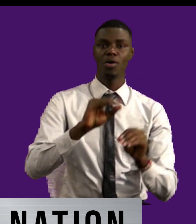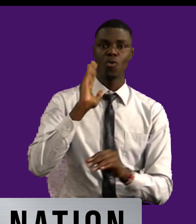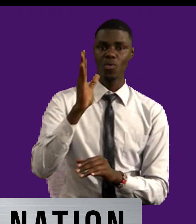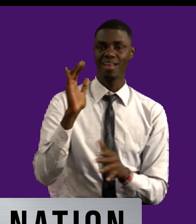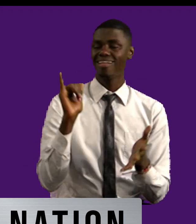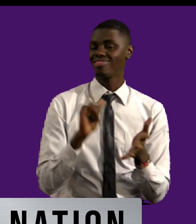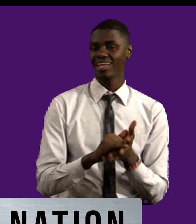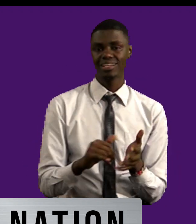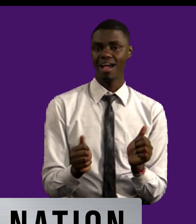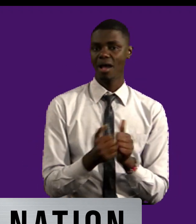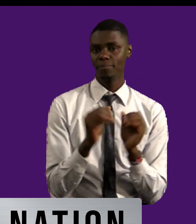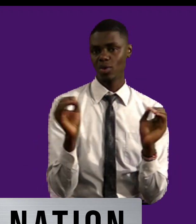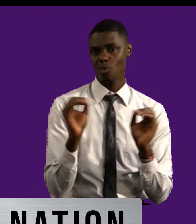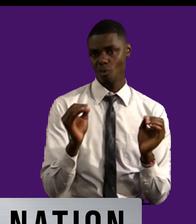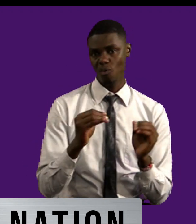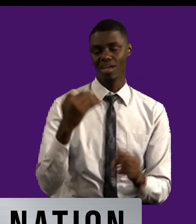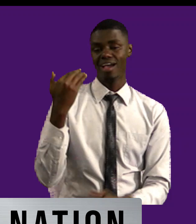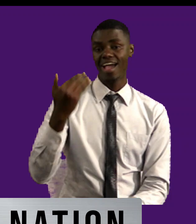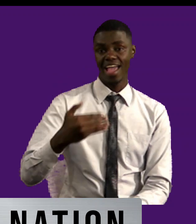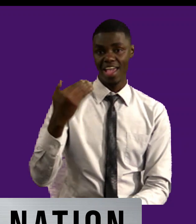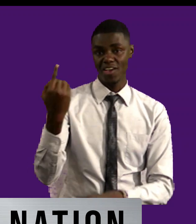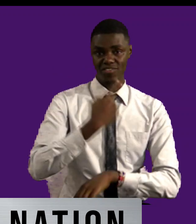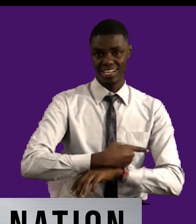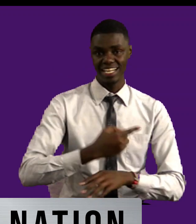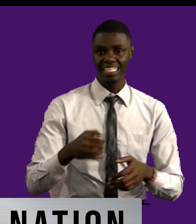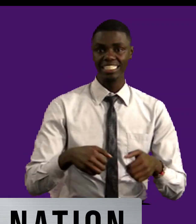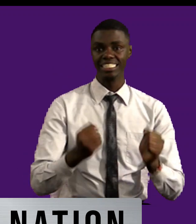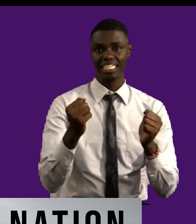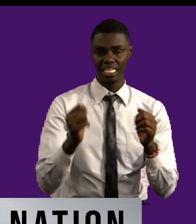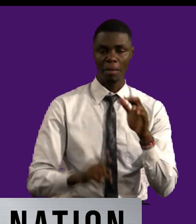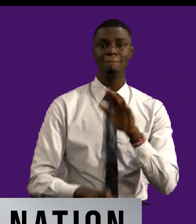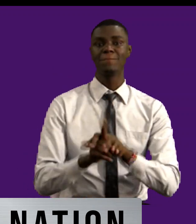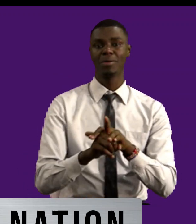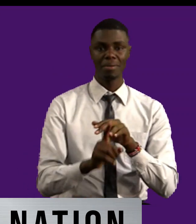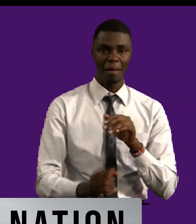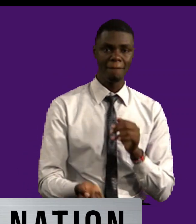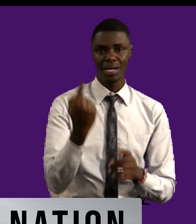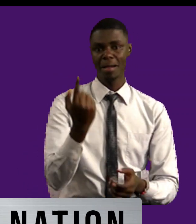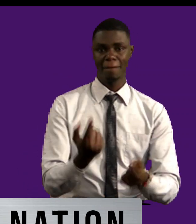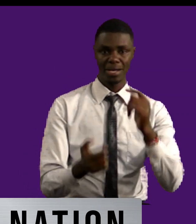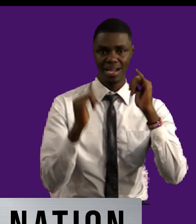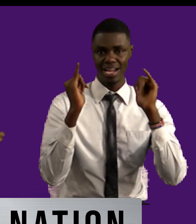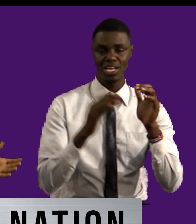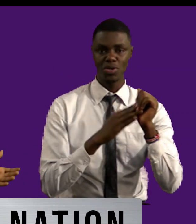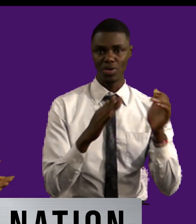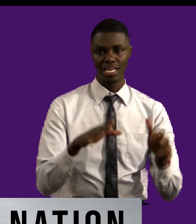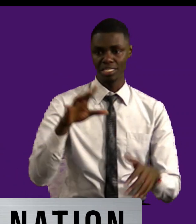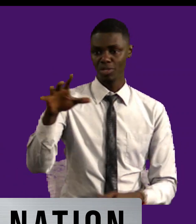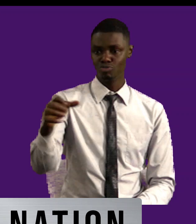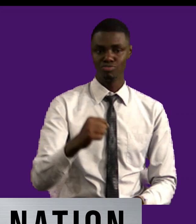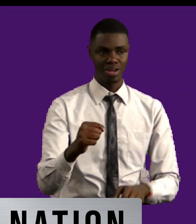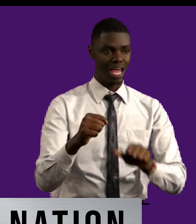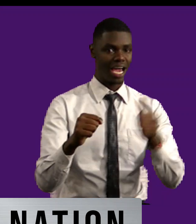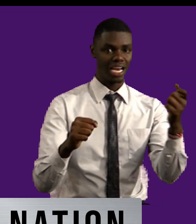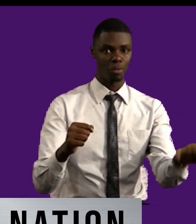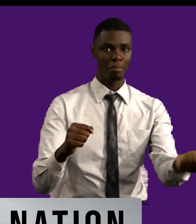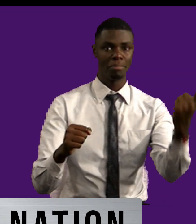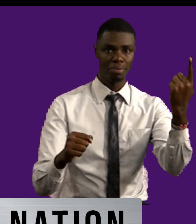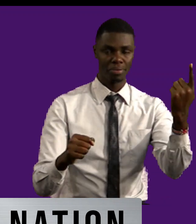that is not the case. Every day the streets are giving birth to new leaders. They take this one, another one is